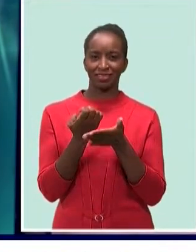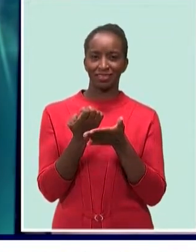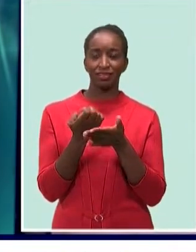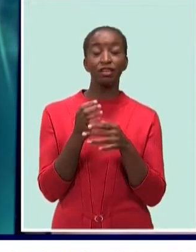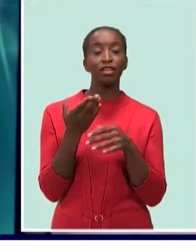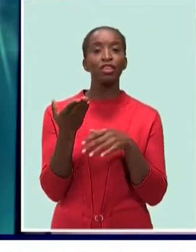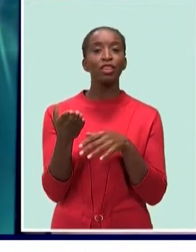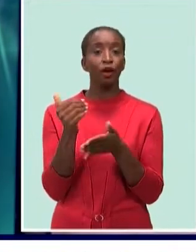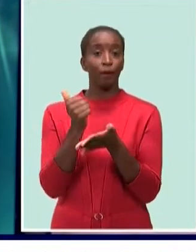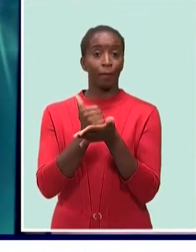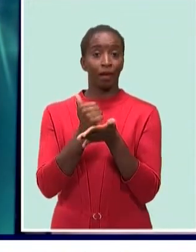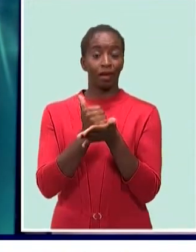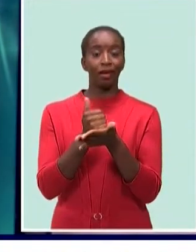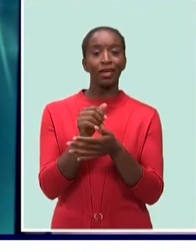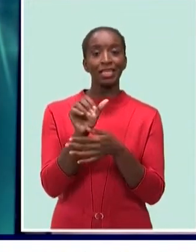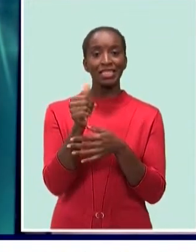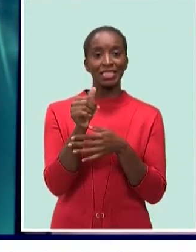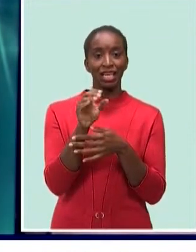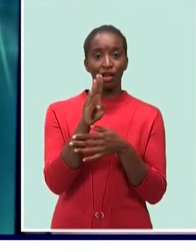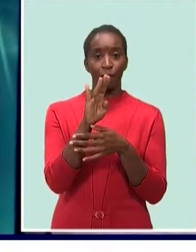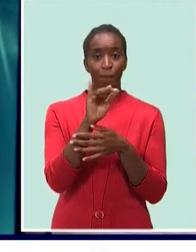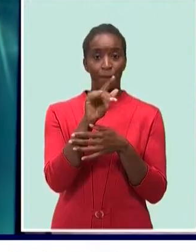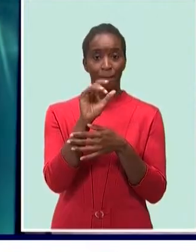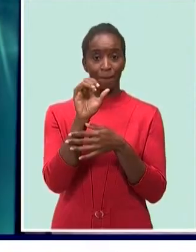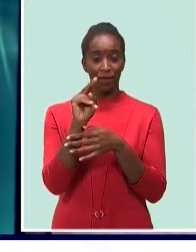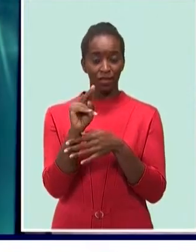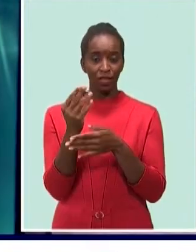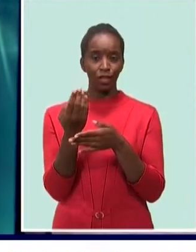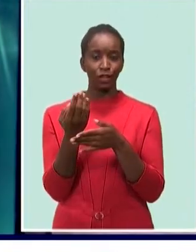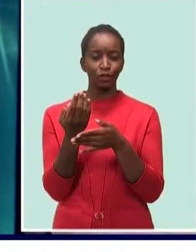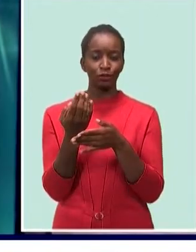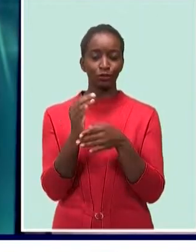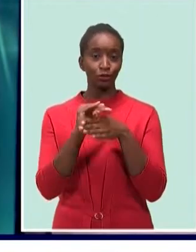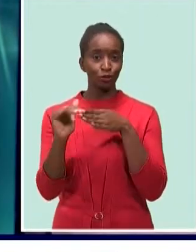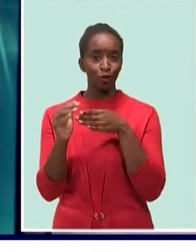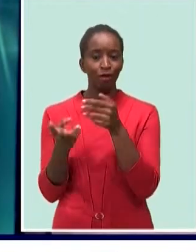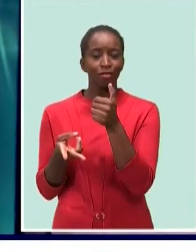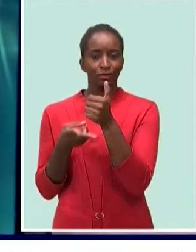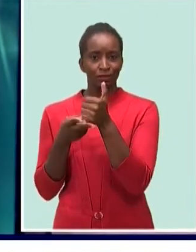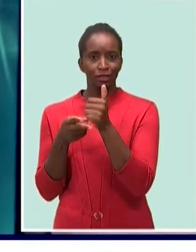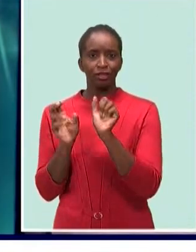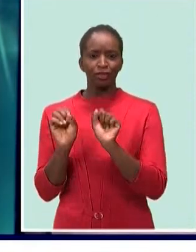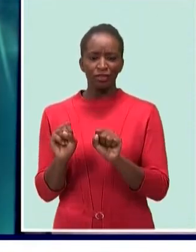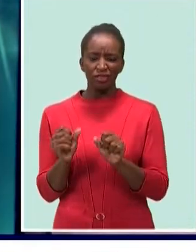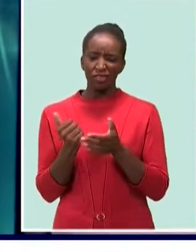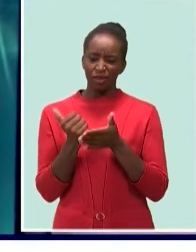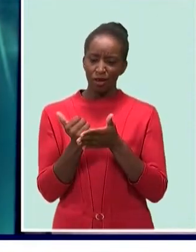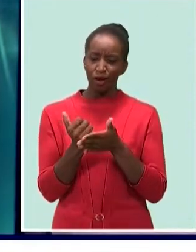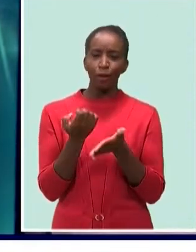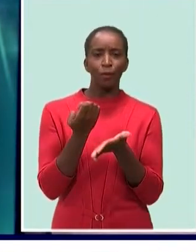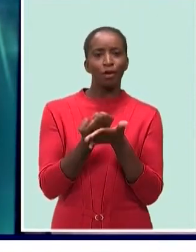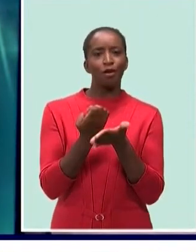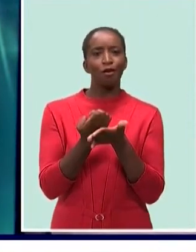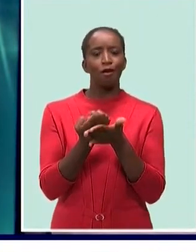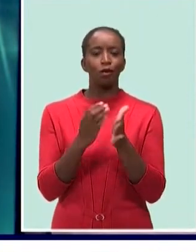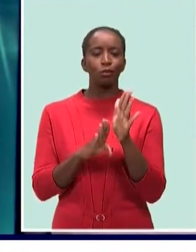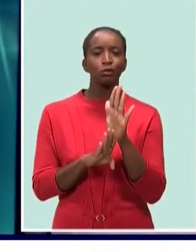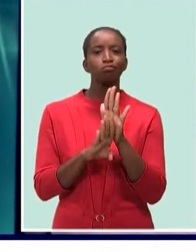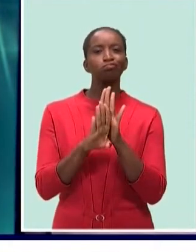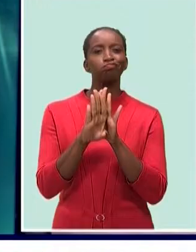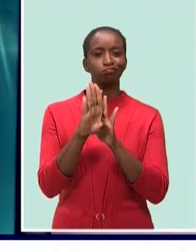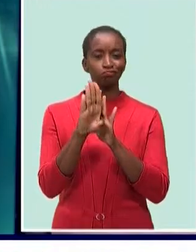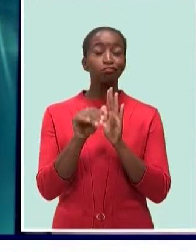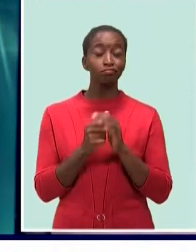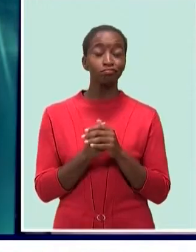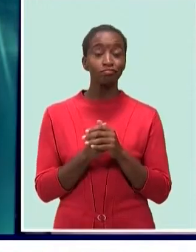savings in the banks in order to stimulate growth in the economy. He says that the budget must be one that will meet the targets agreed by the